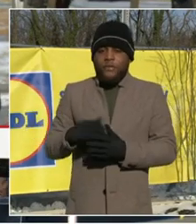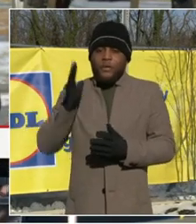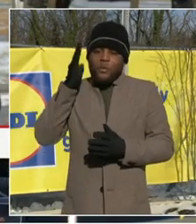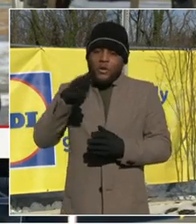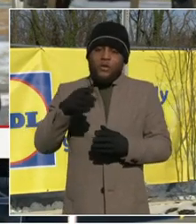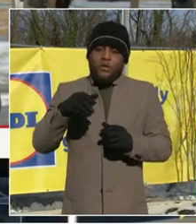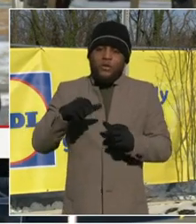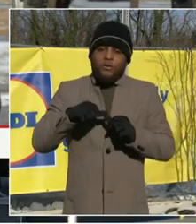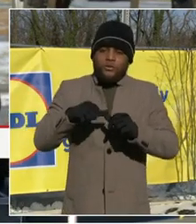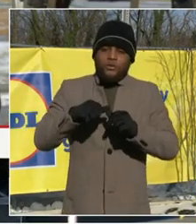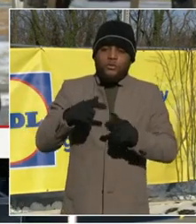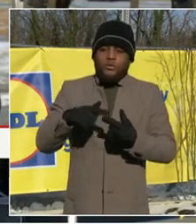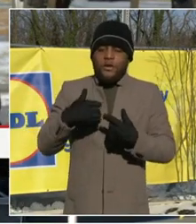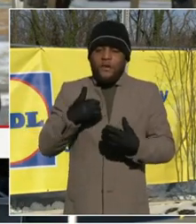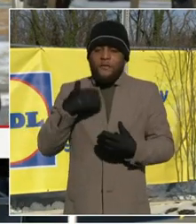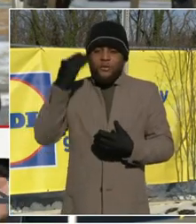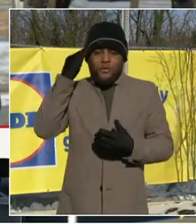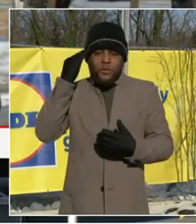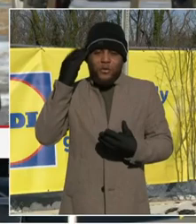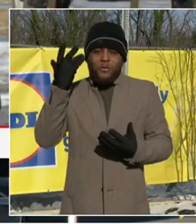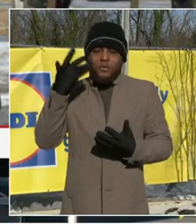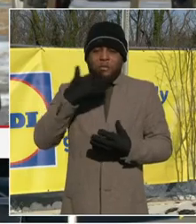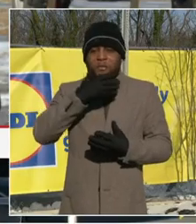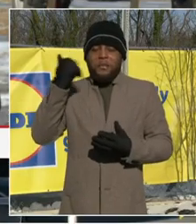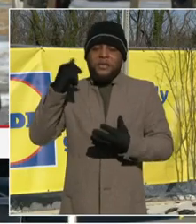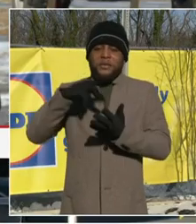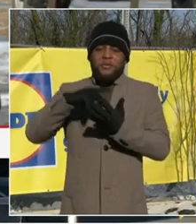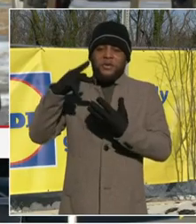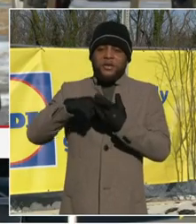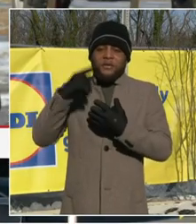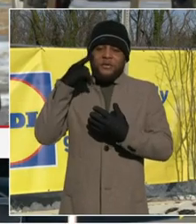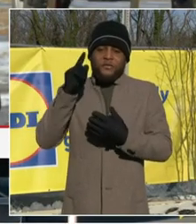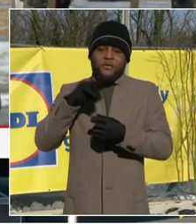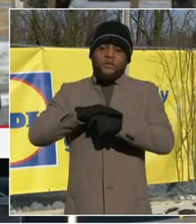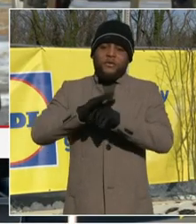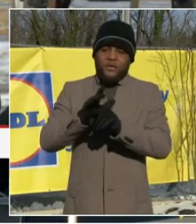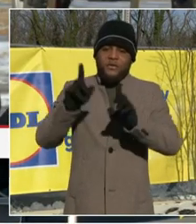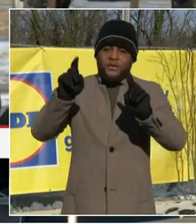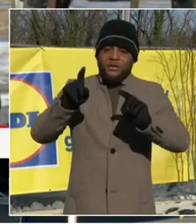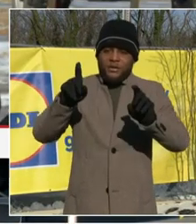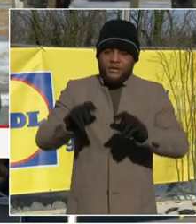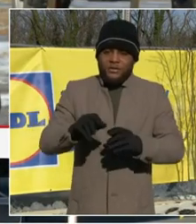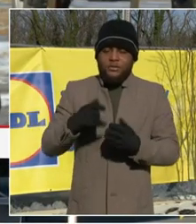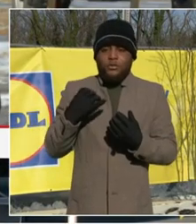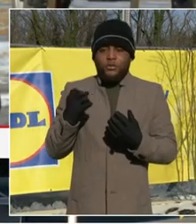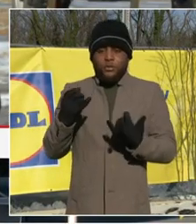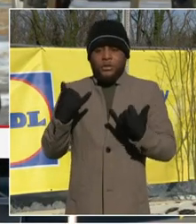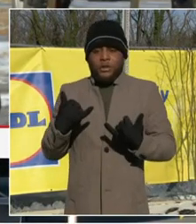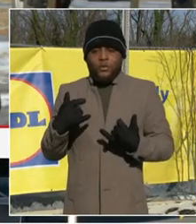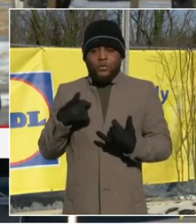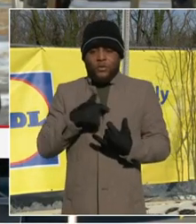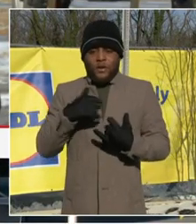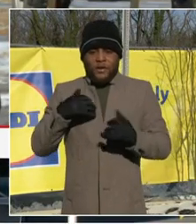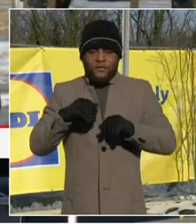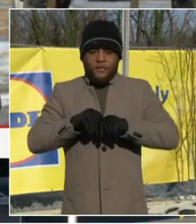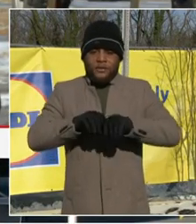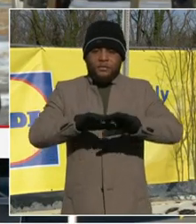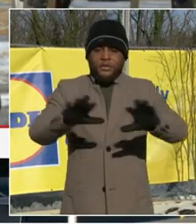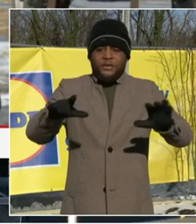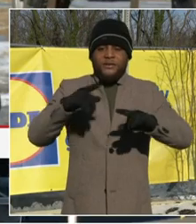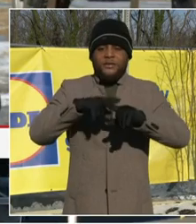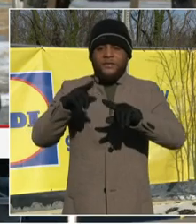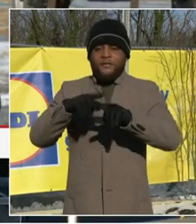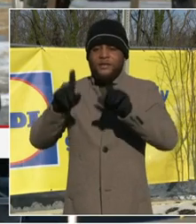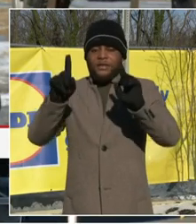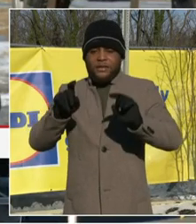gold standard in testing. We've distributed over 250,000 over the rapid test, and our residents are